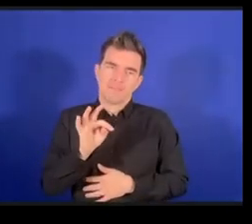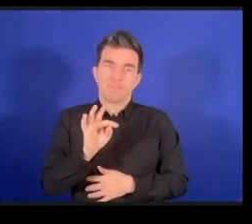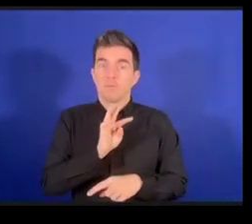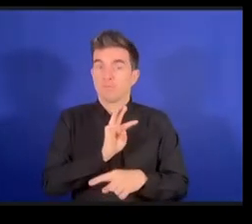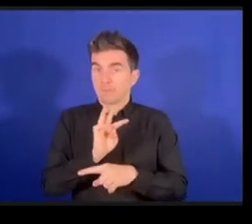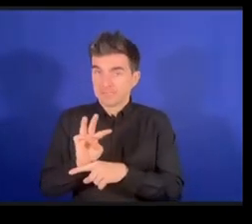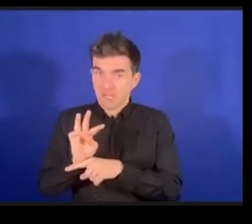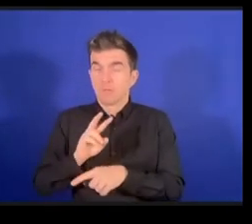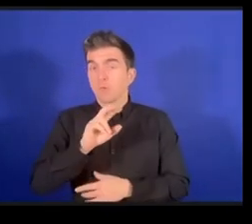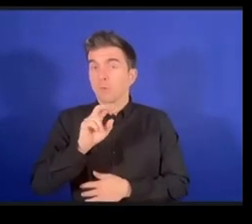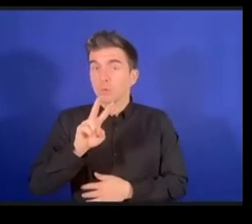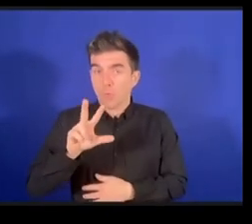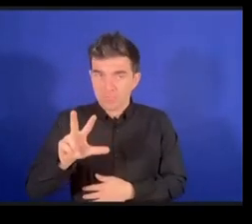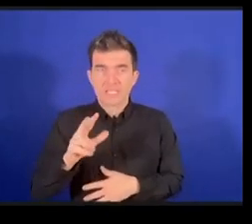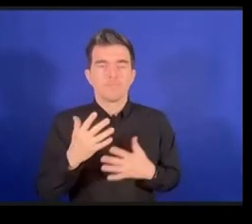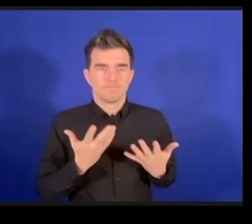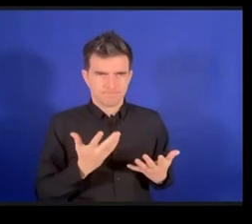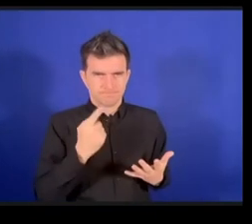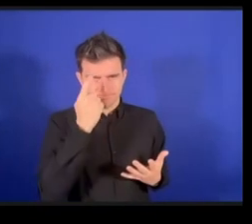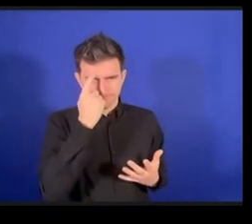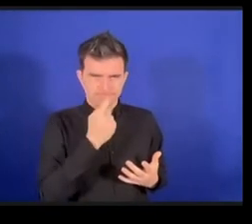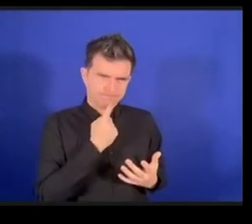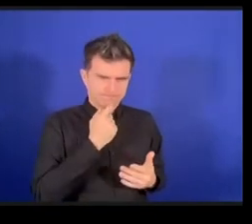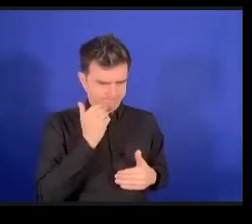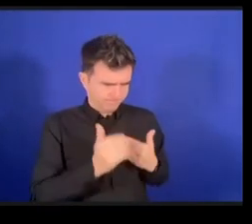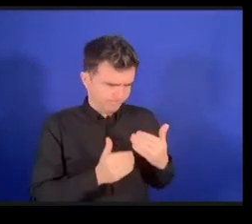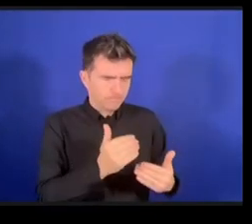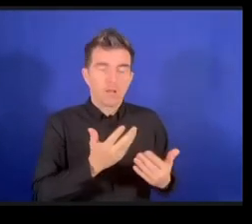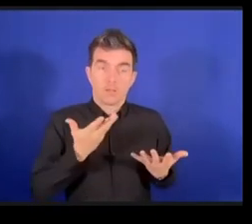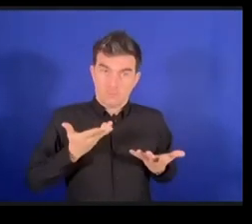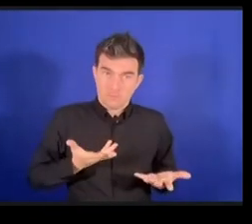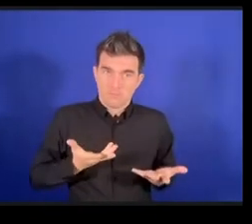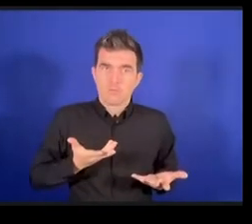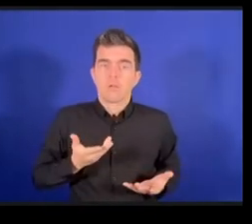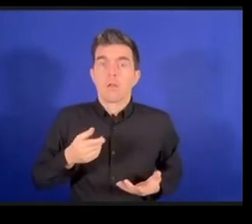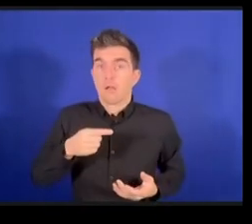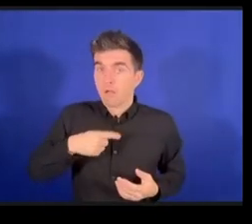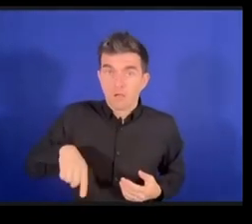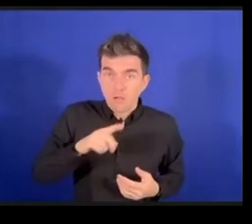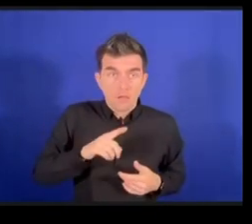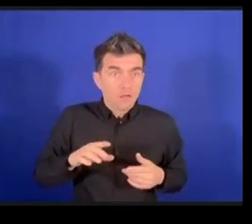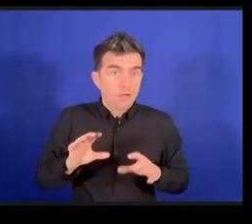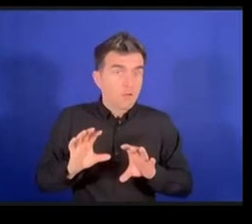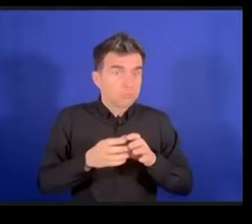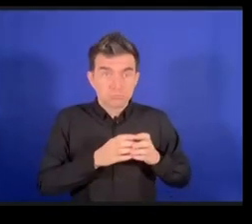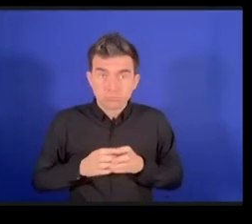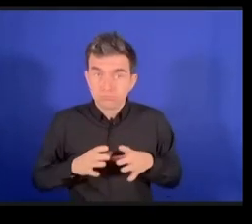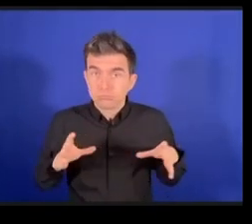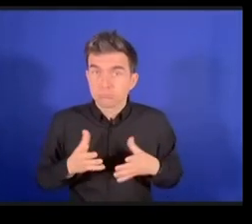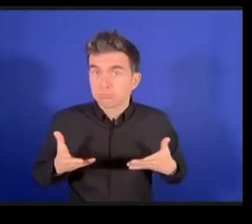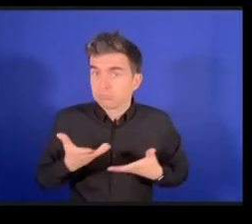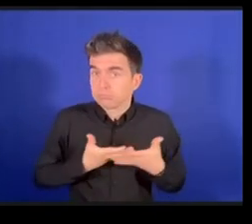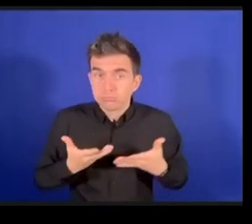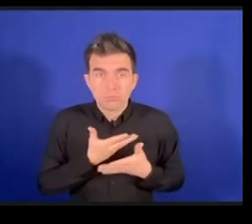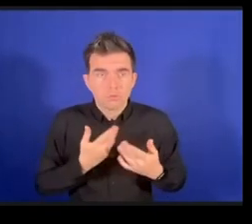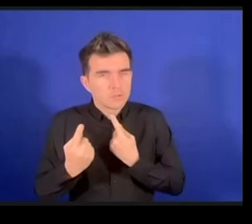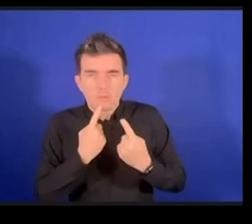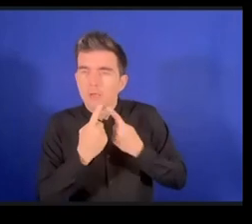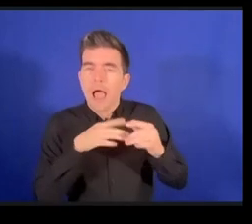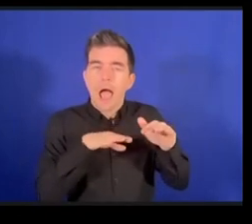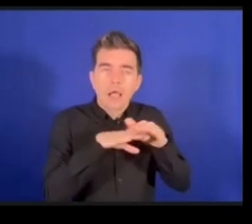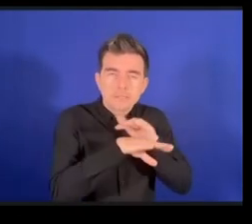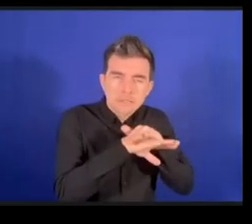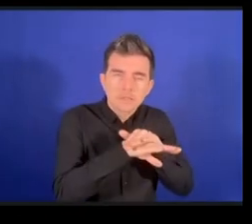Collis on accessibility and disability uh a aims uh to bring persons with disabilities into this